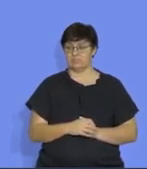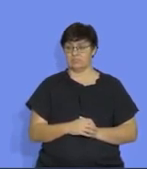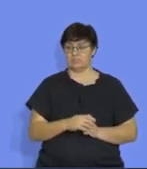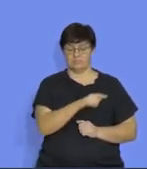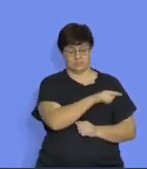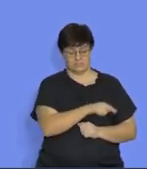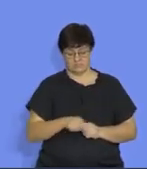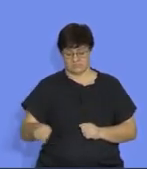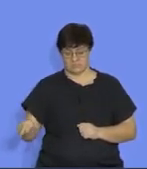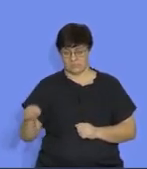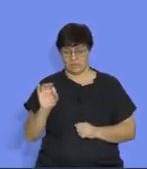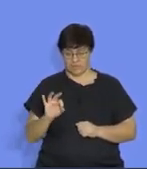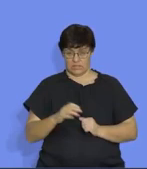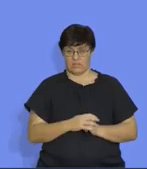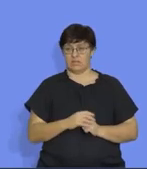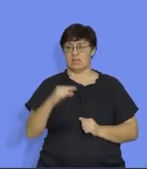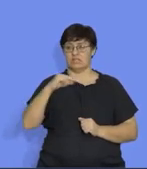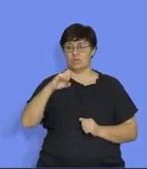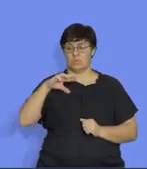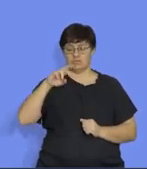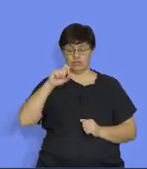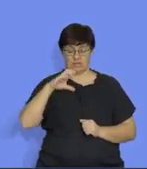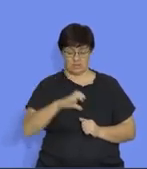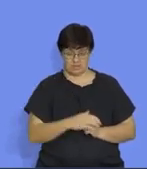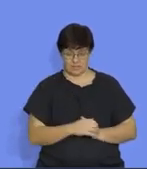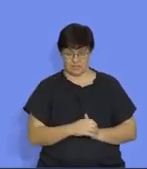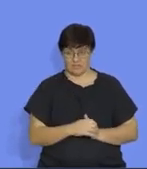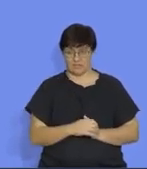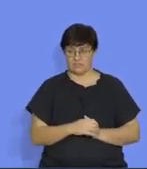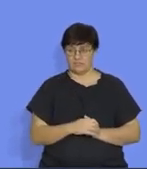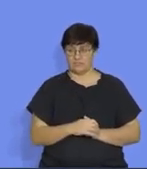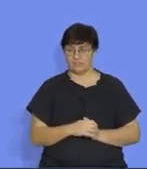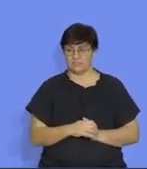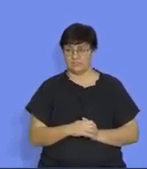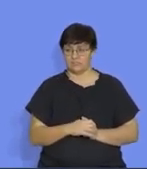and the last 3 are geometric.